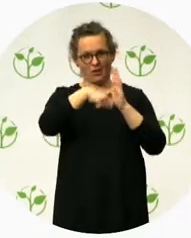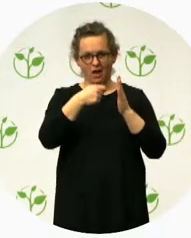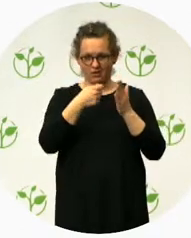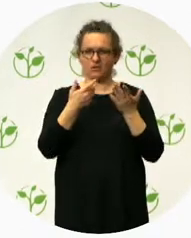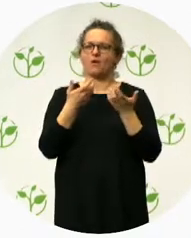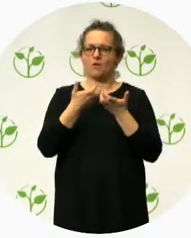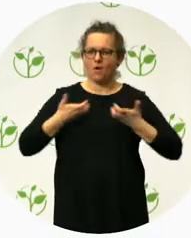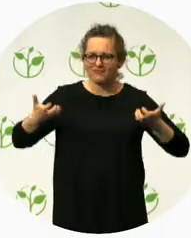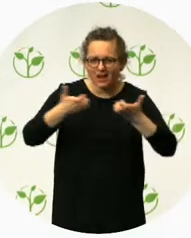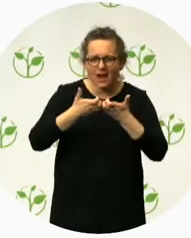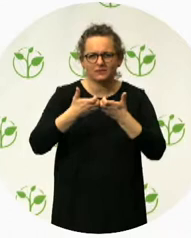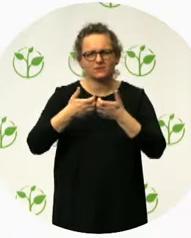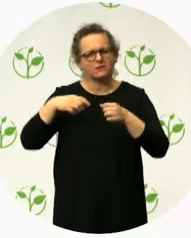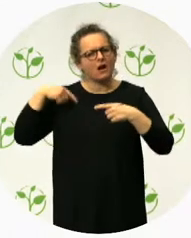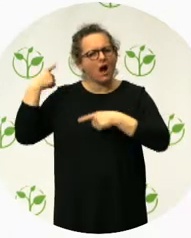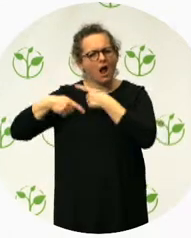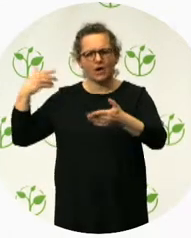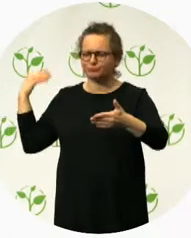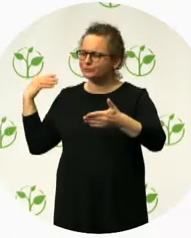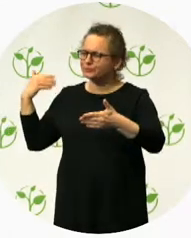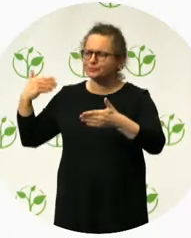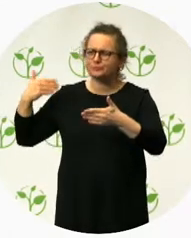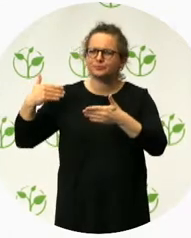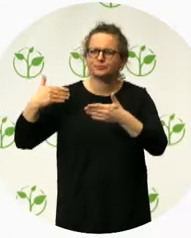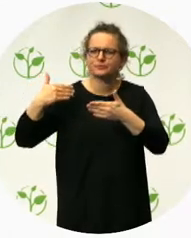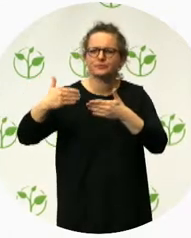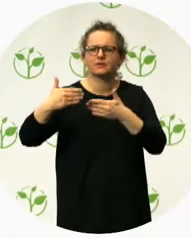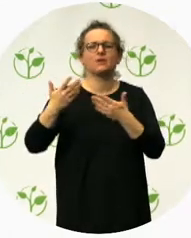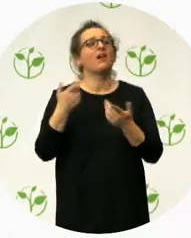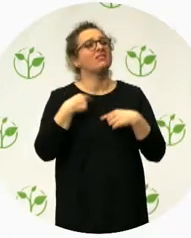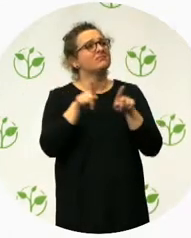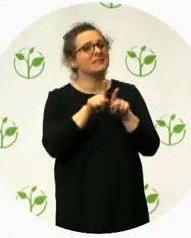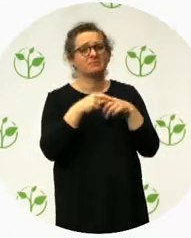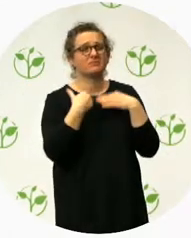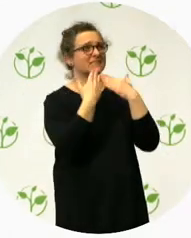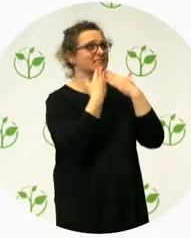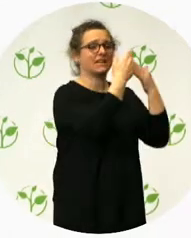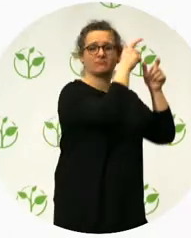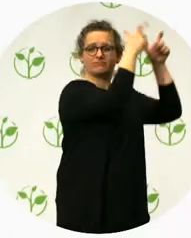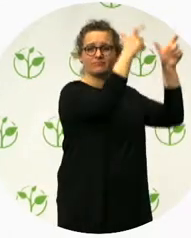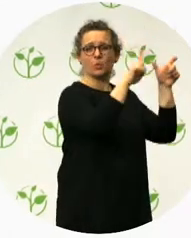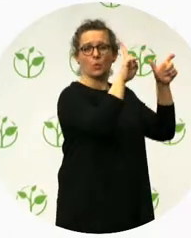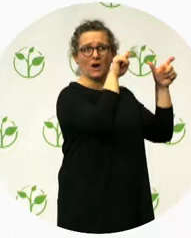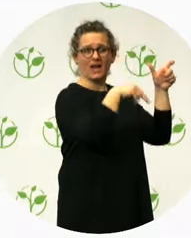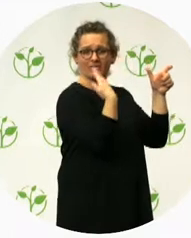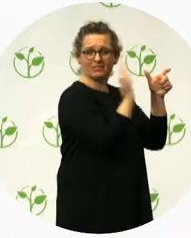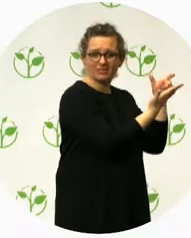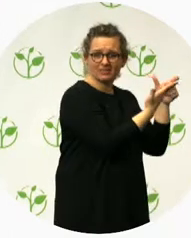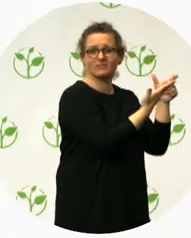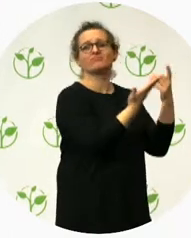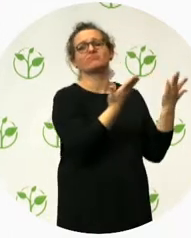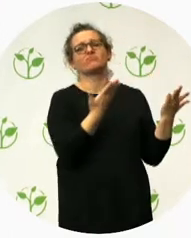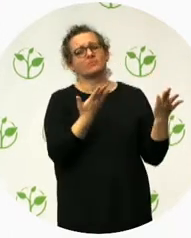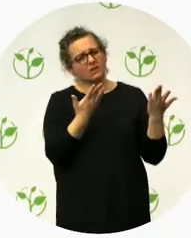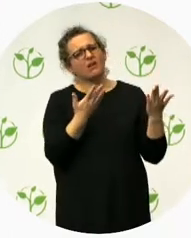International Center. The main theme of this conference, accessibility, is important for all